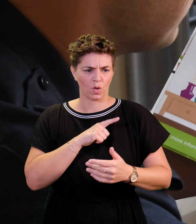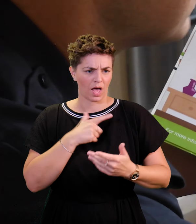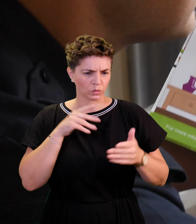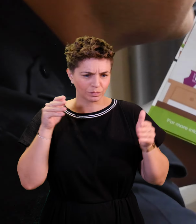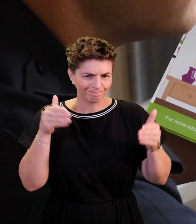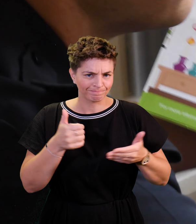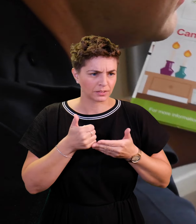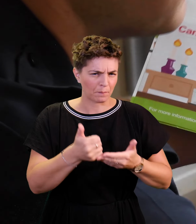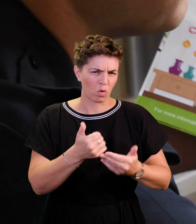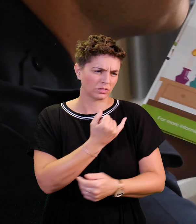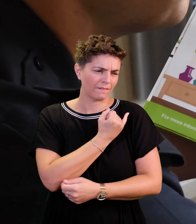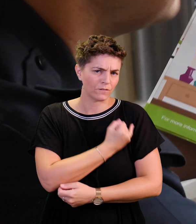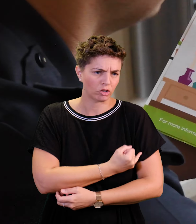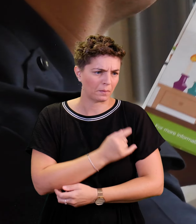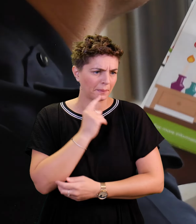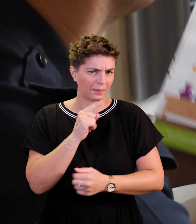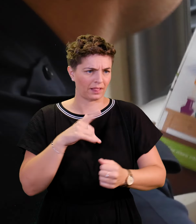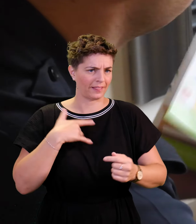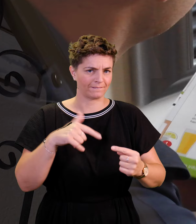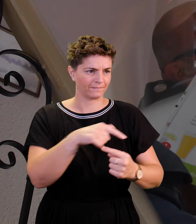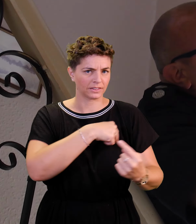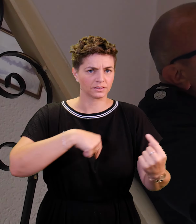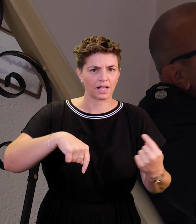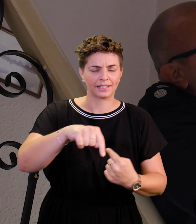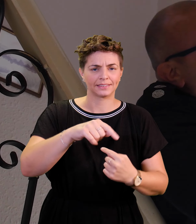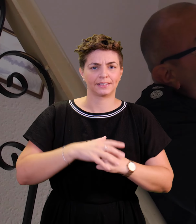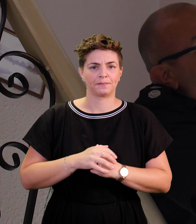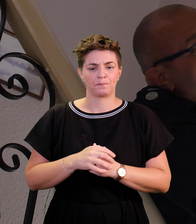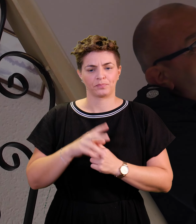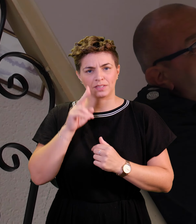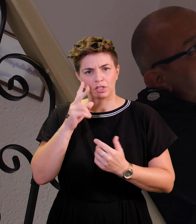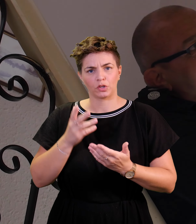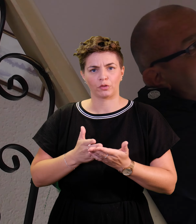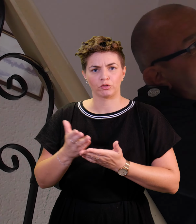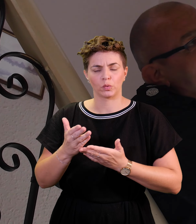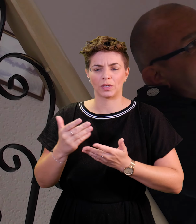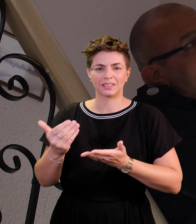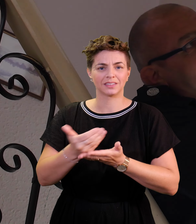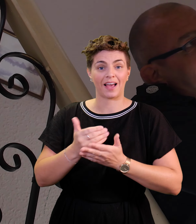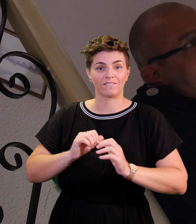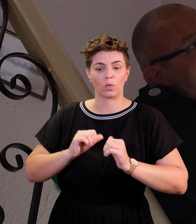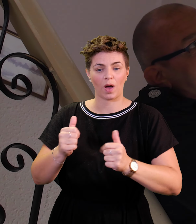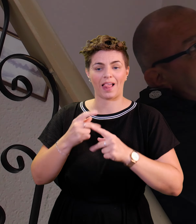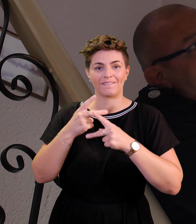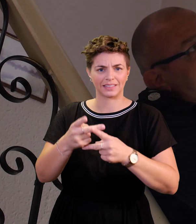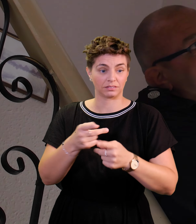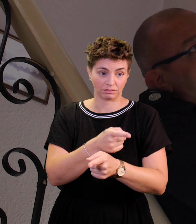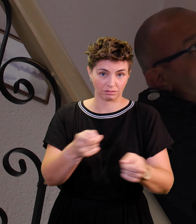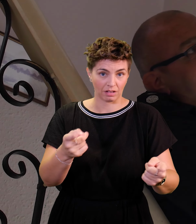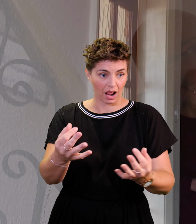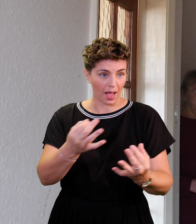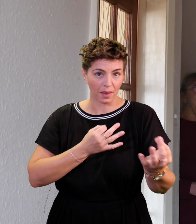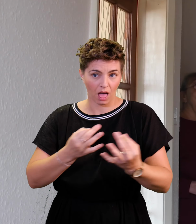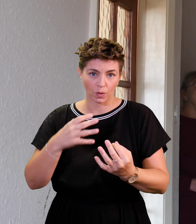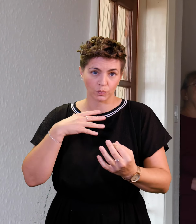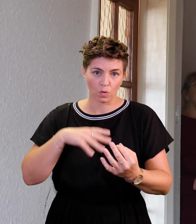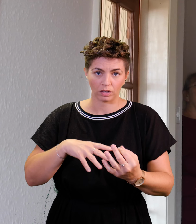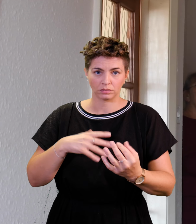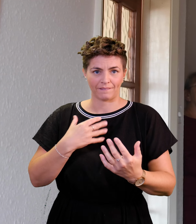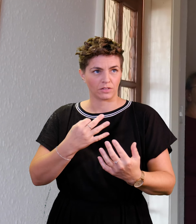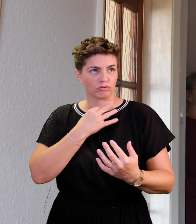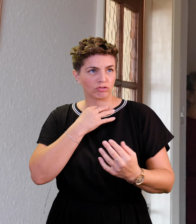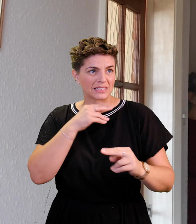concerns of the most vulnerable we see in society. And you'll see this through our safe and well visits that everybody can apply to have. And we apply